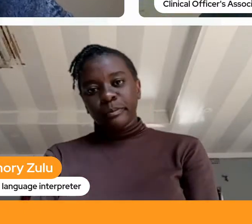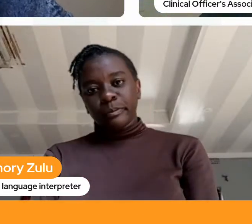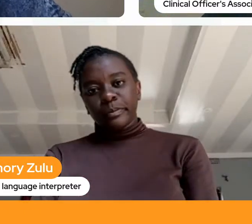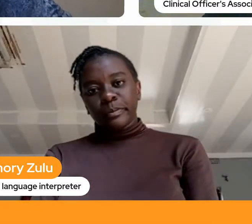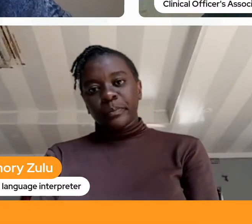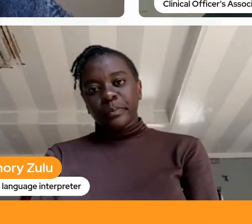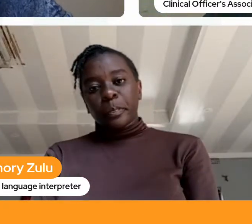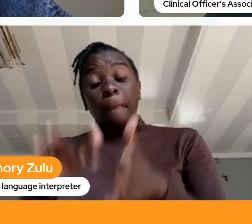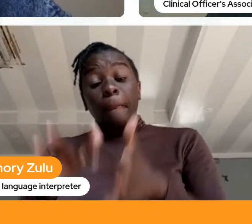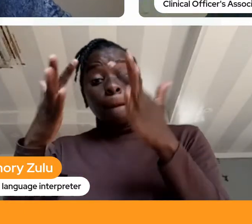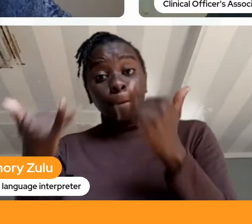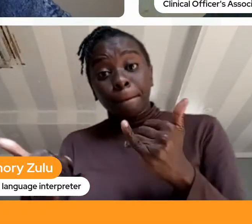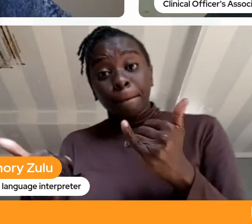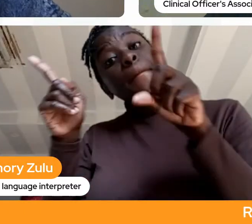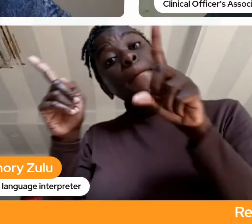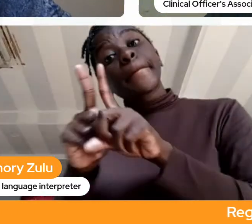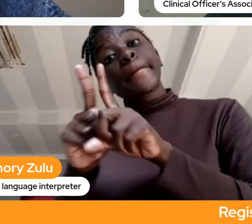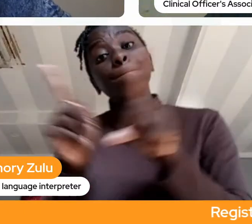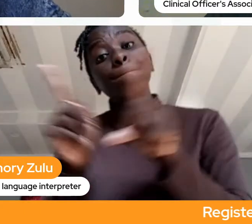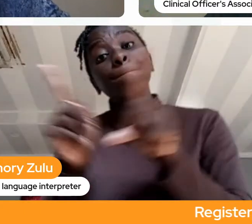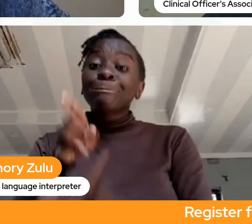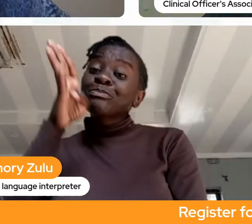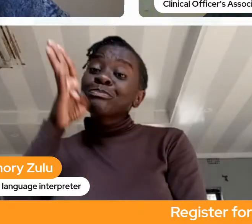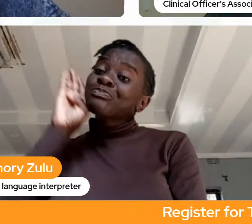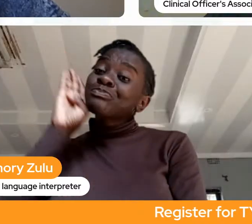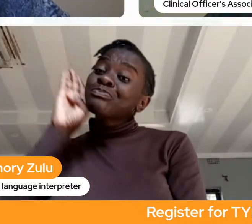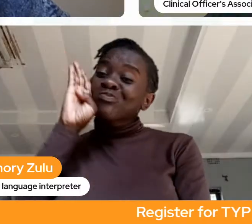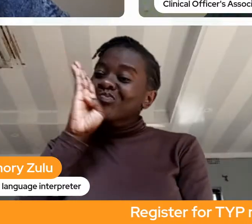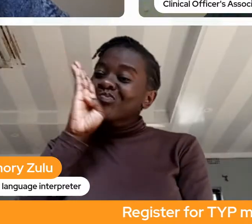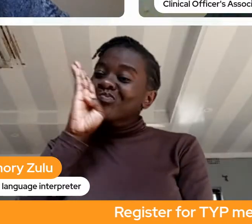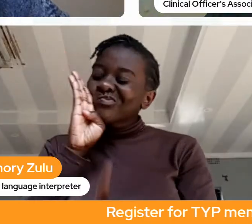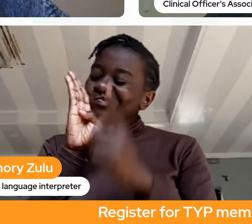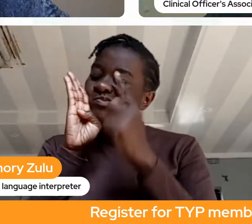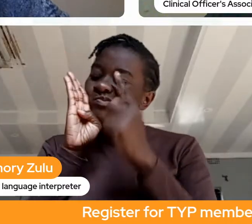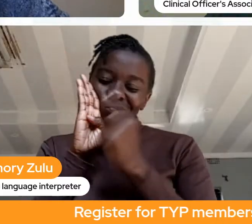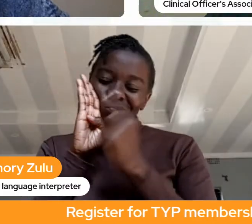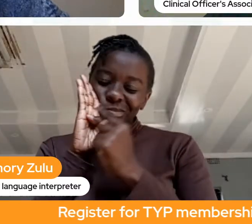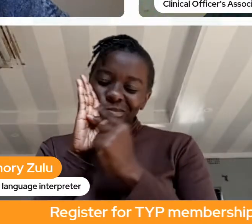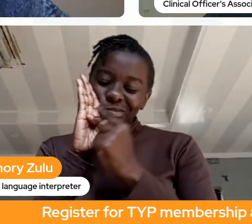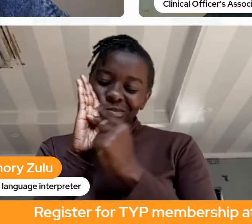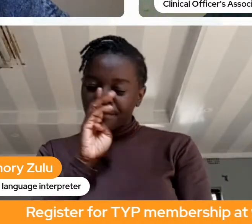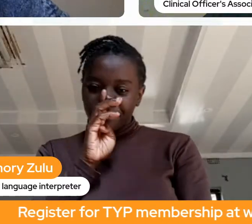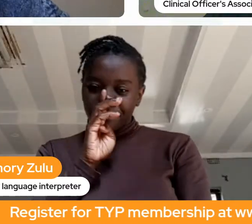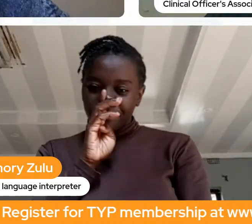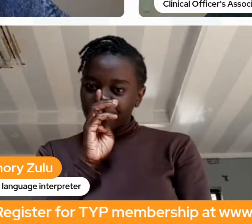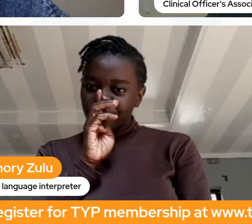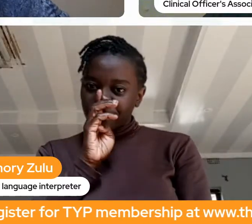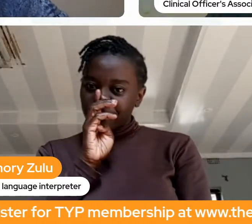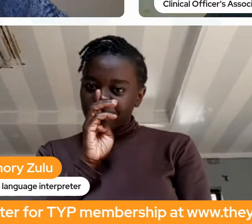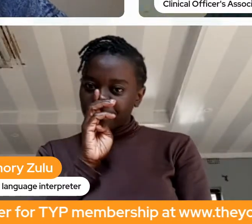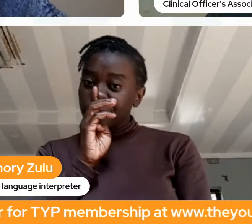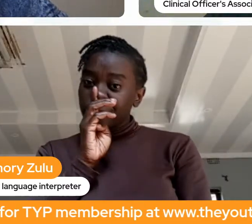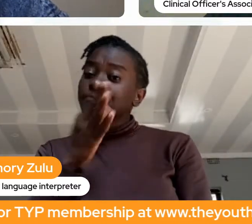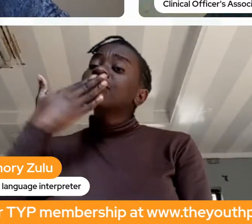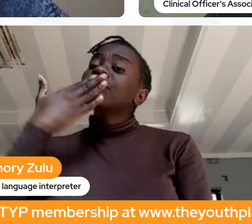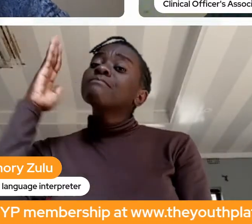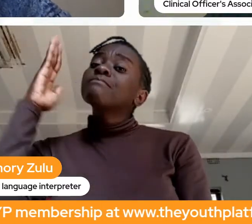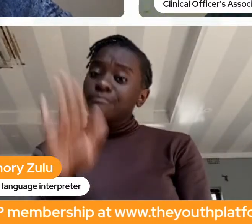use the condom, but my question still comes back. Did you use it correctly? And did you use